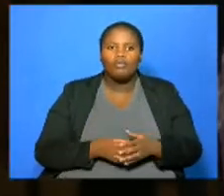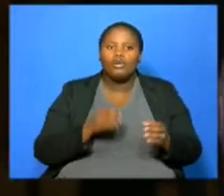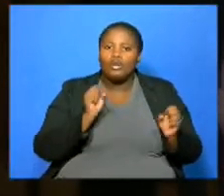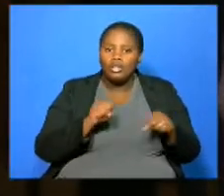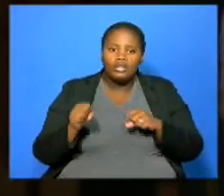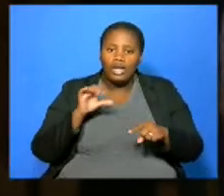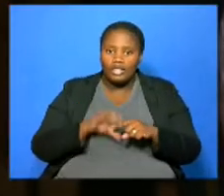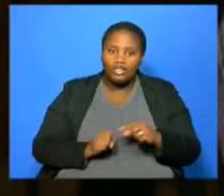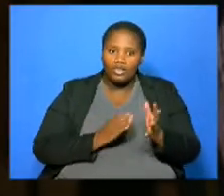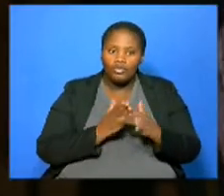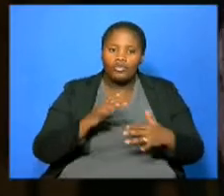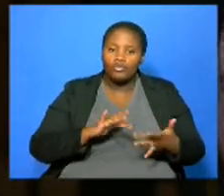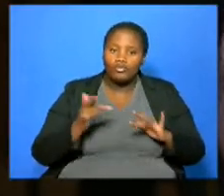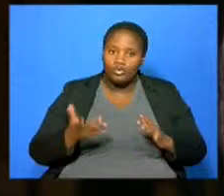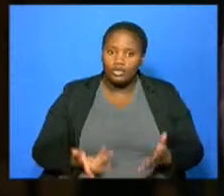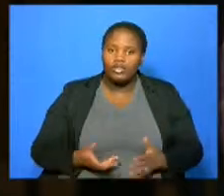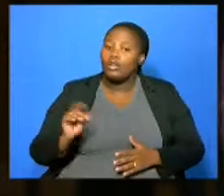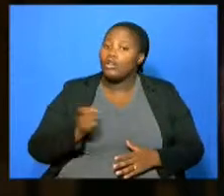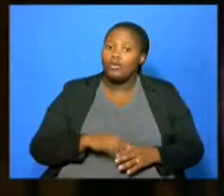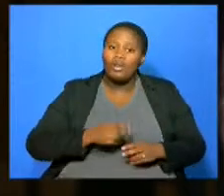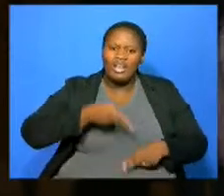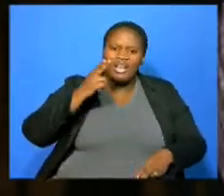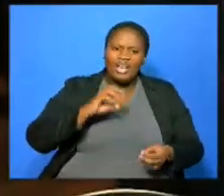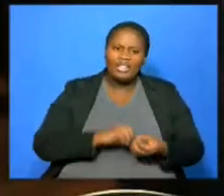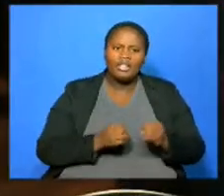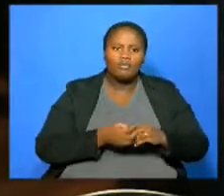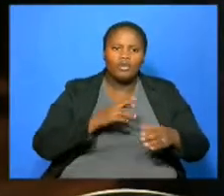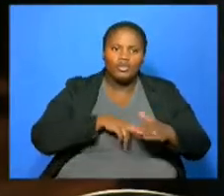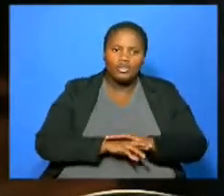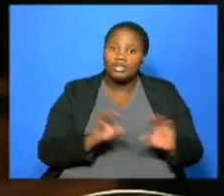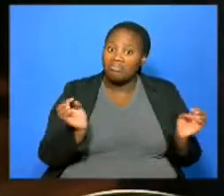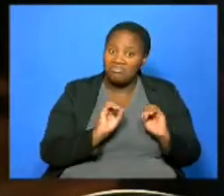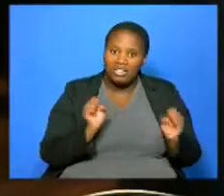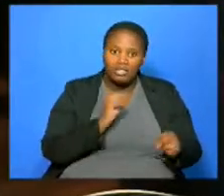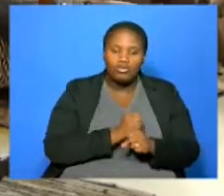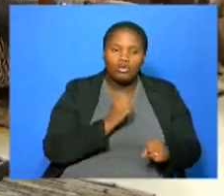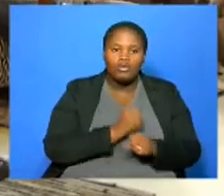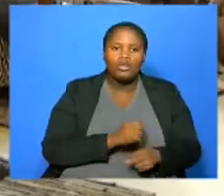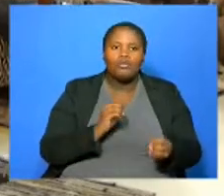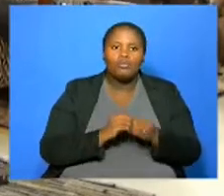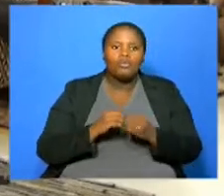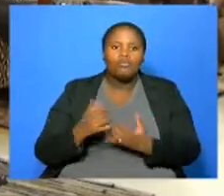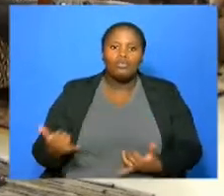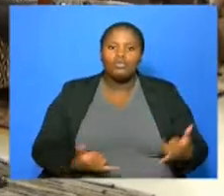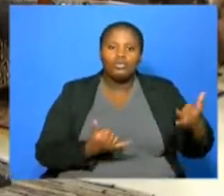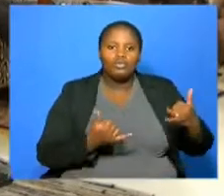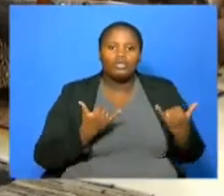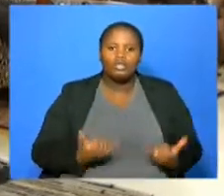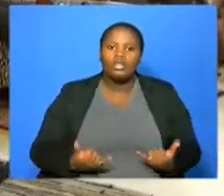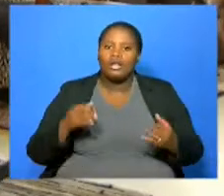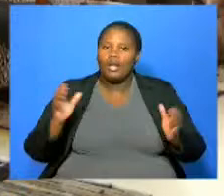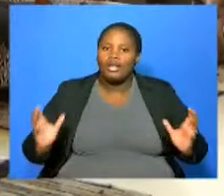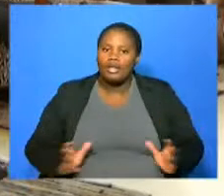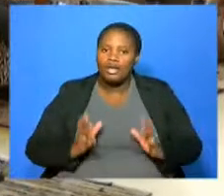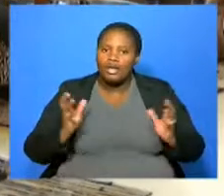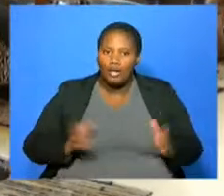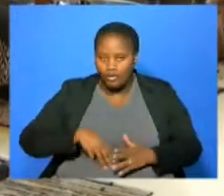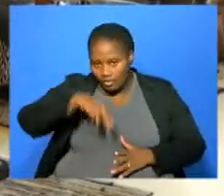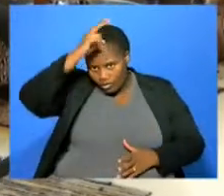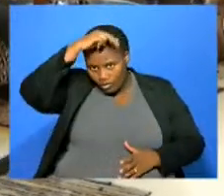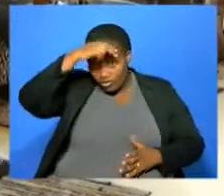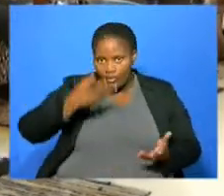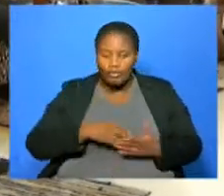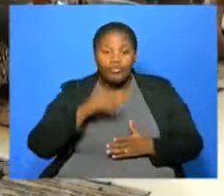use of internet. As the rate of unemployment is on the rise in this country, especially amongst the youth, it was advised that graduates could